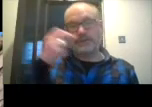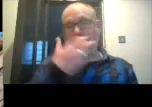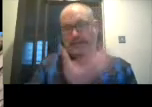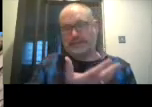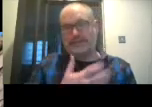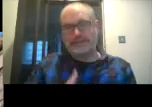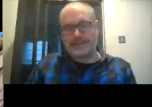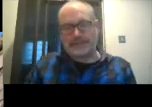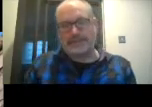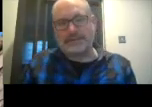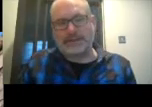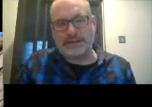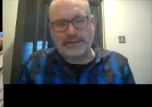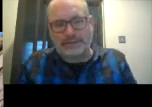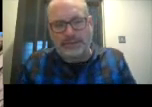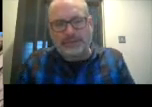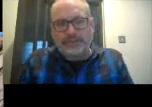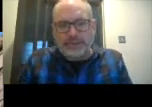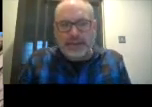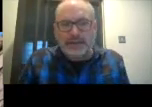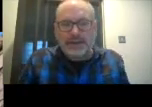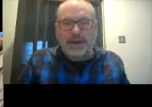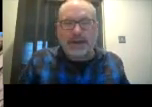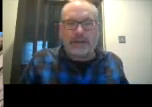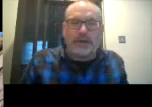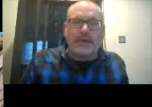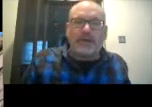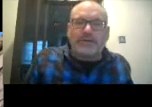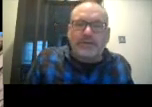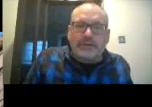So I said this is the front of the jail.